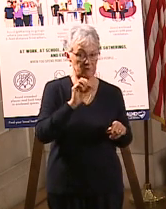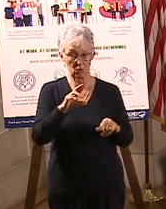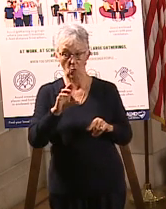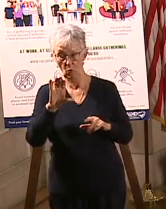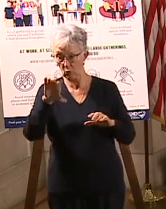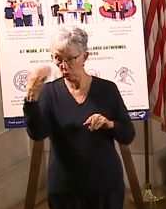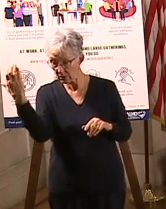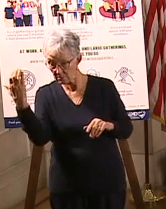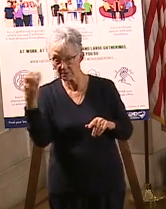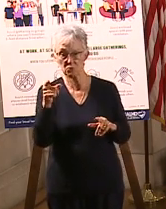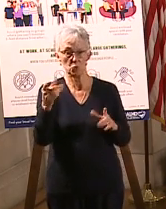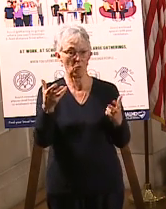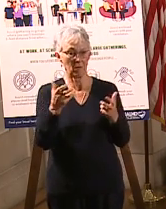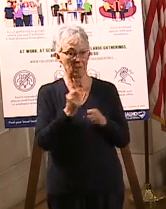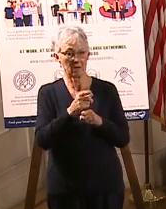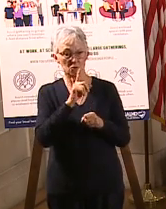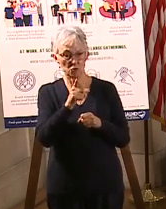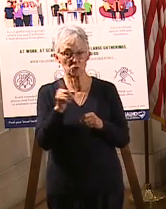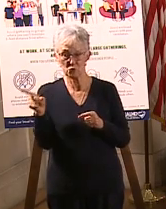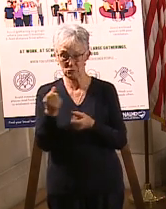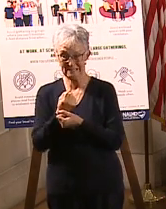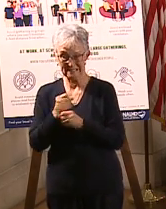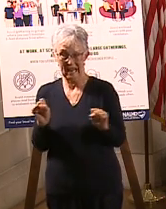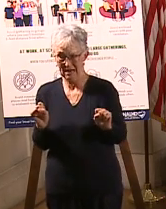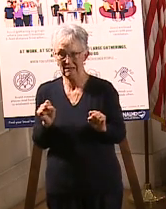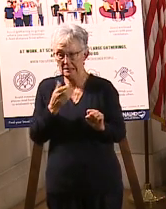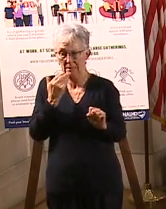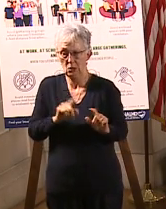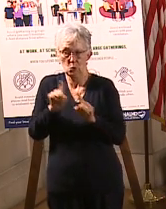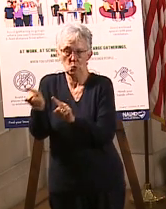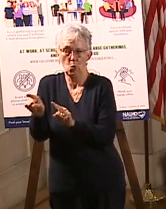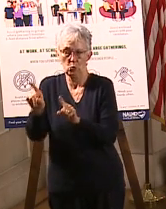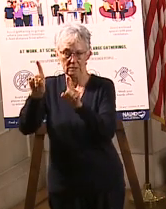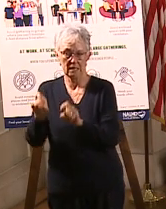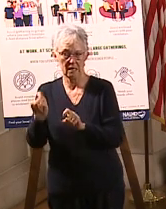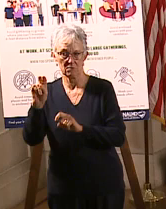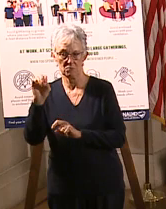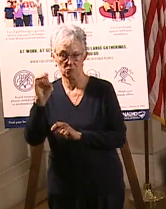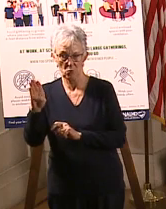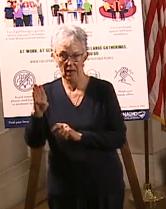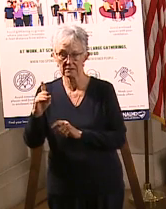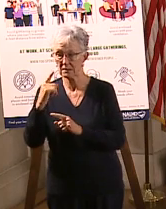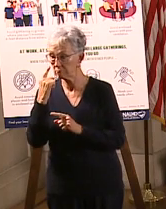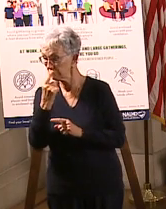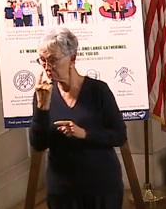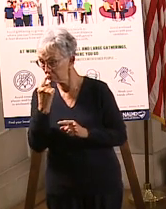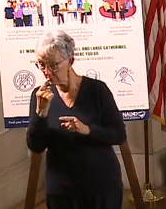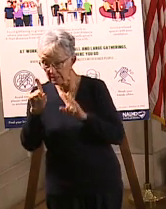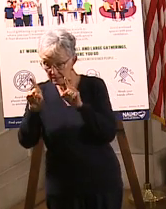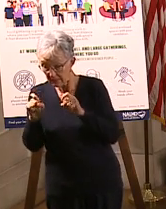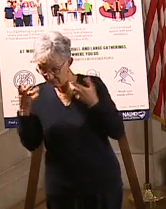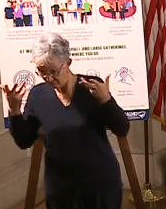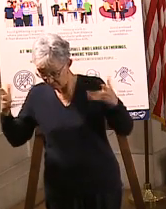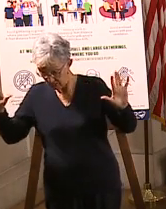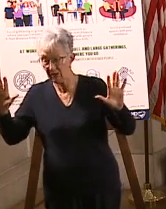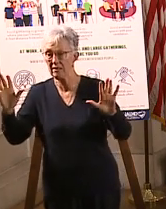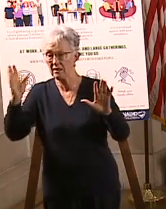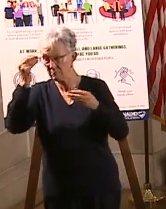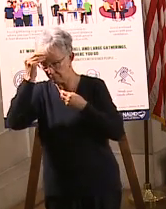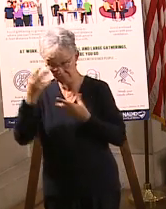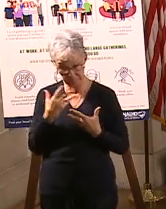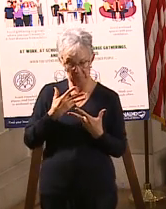you haven't gotten it, great opportunity to go to Test Nebraska and get that done. All right, so I'm going to bring up Angie Ling, who's our incident commander